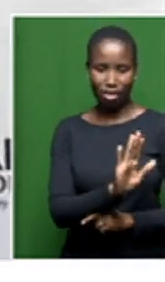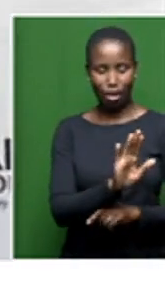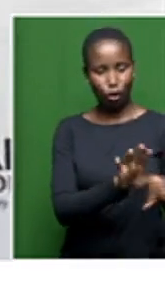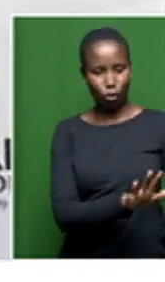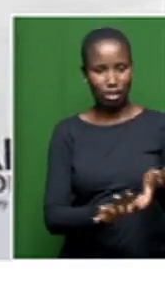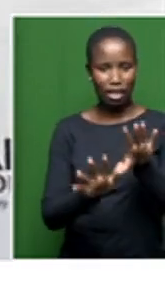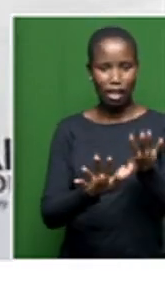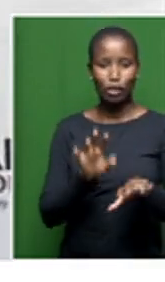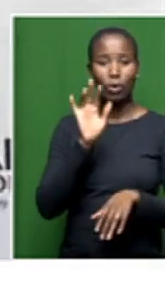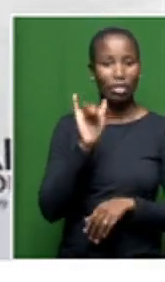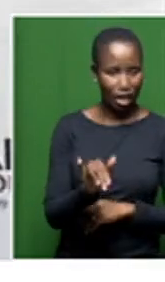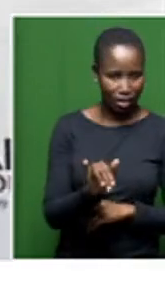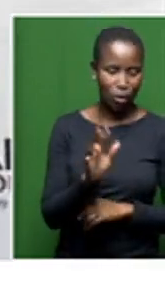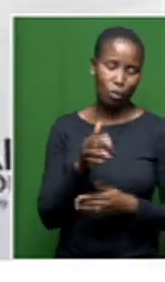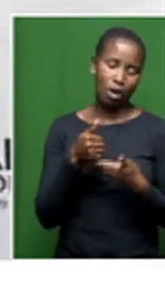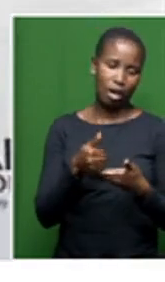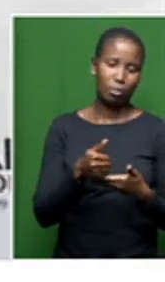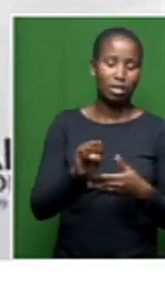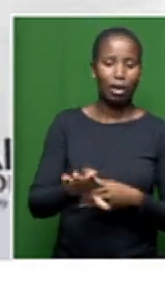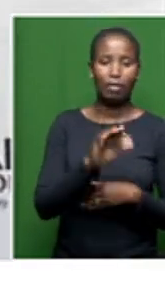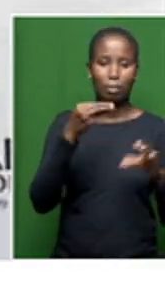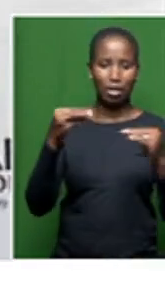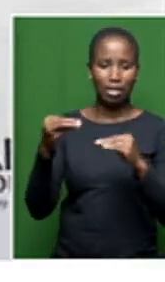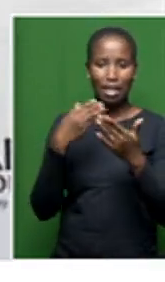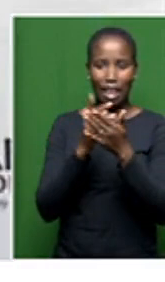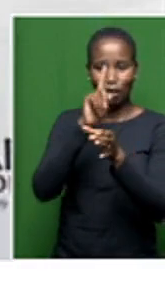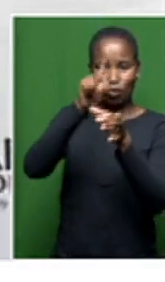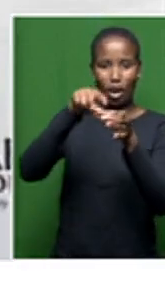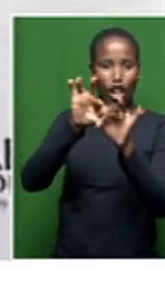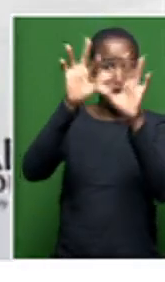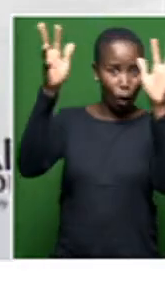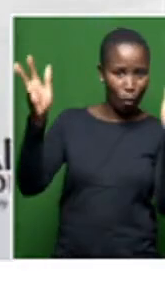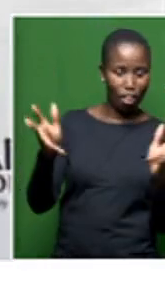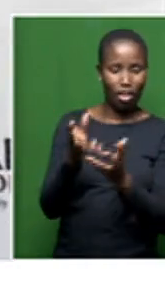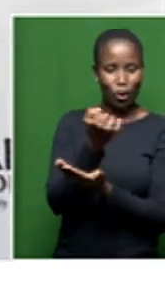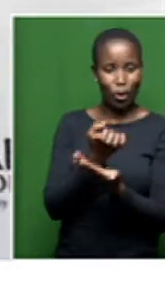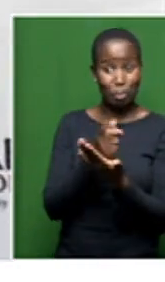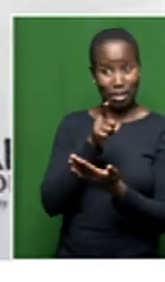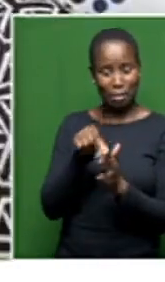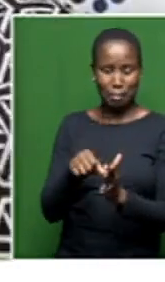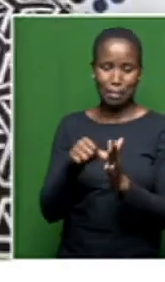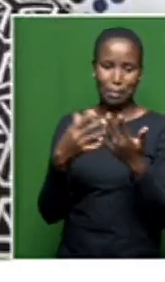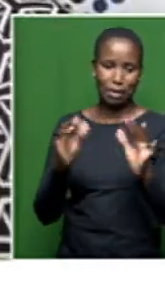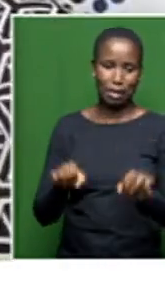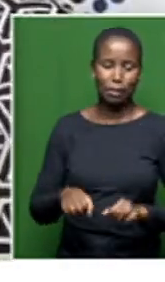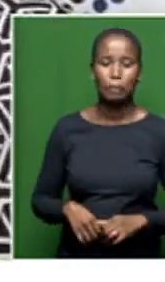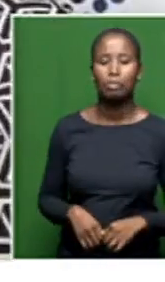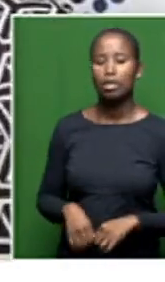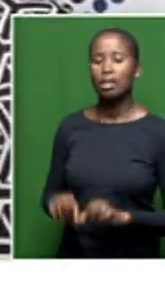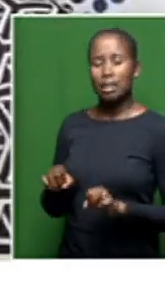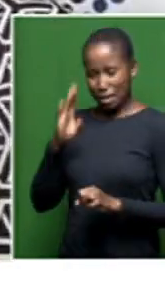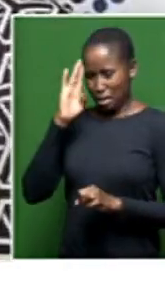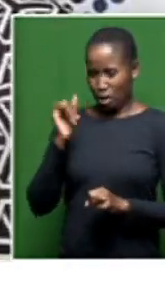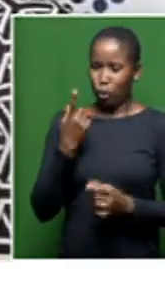that integrating of South African business into the global economy is important. All right, Trudi, I know we'll be doing a lot more.